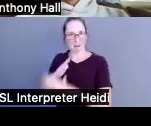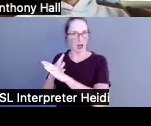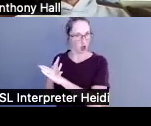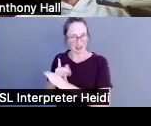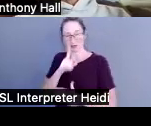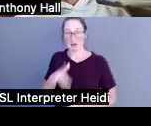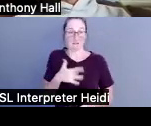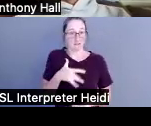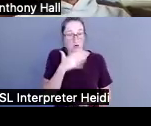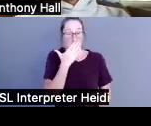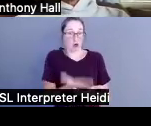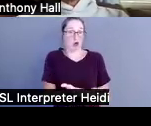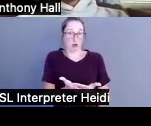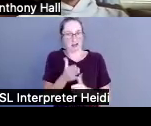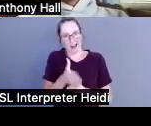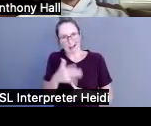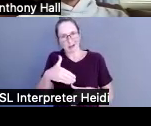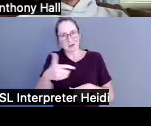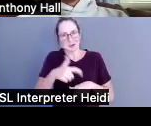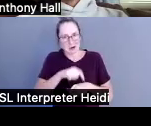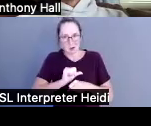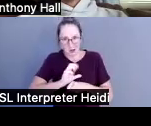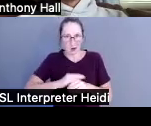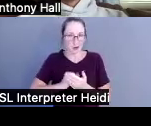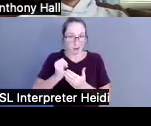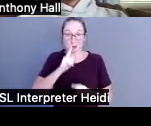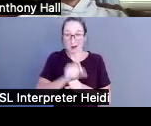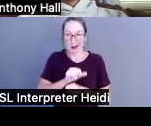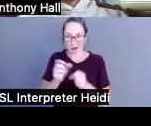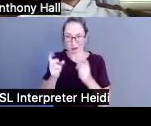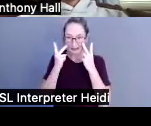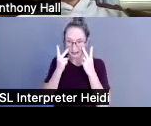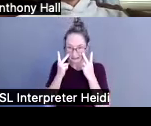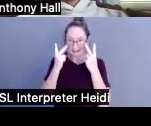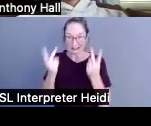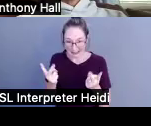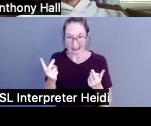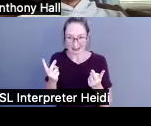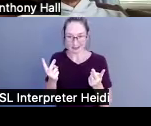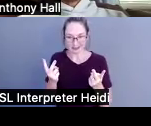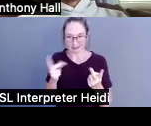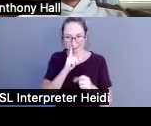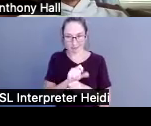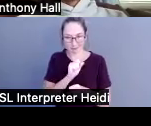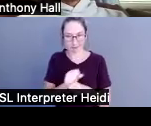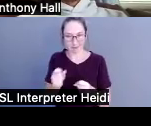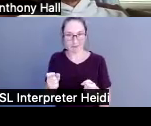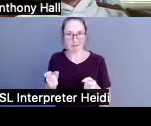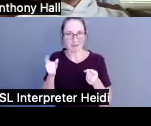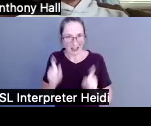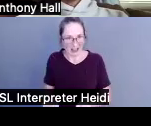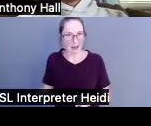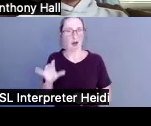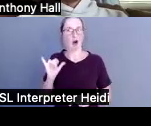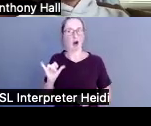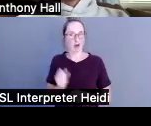felt really good after a while working the project to actually see um, it actually take hold in people and make